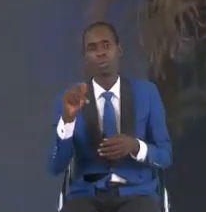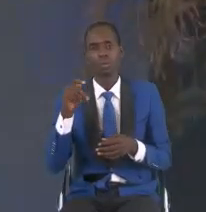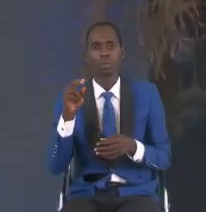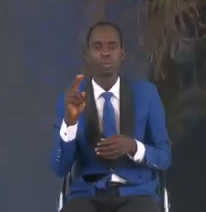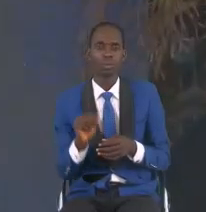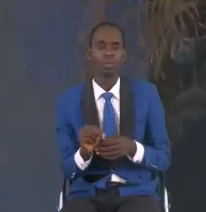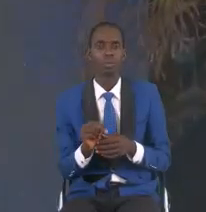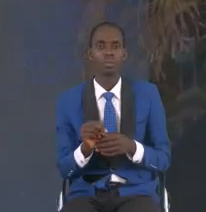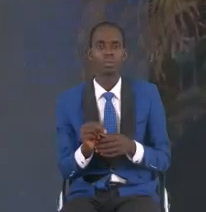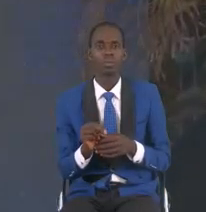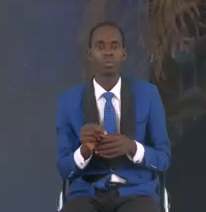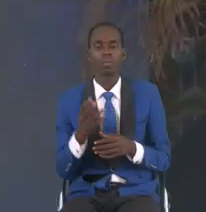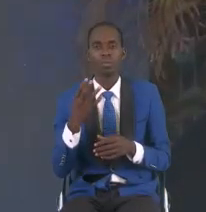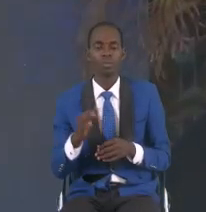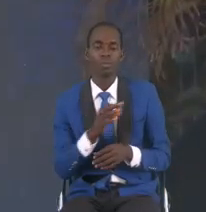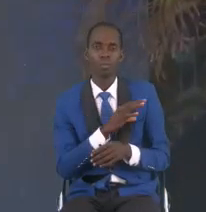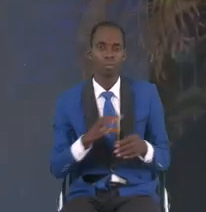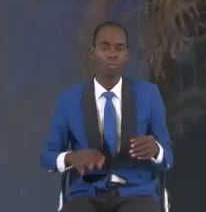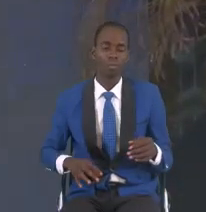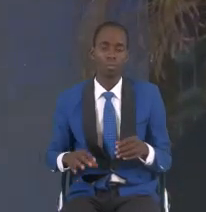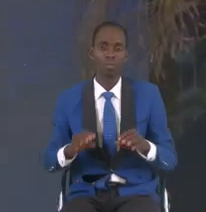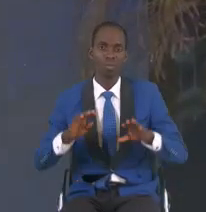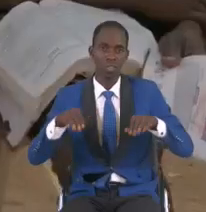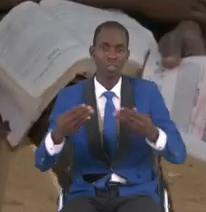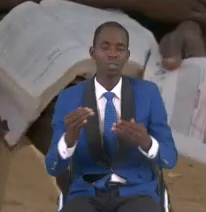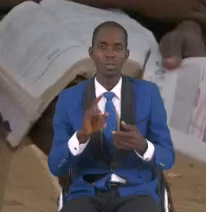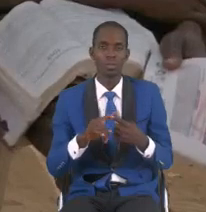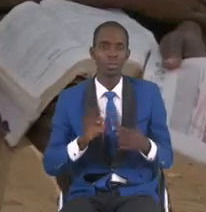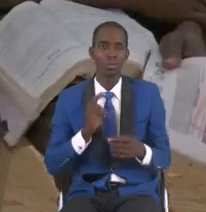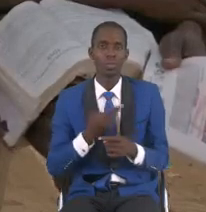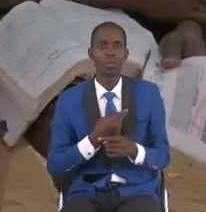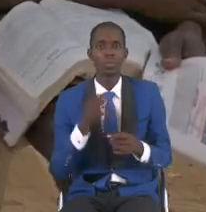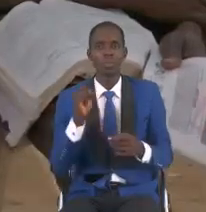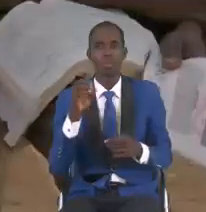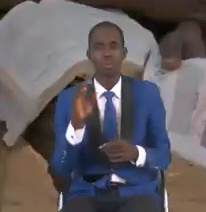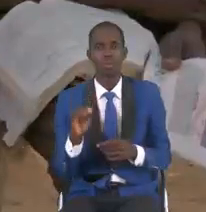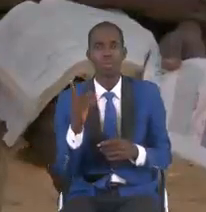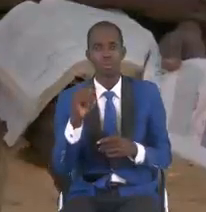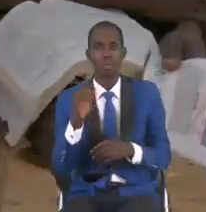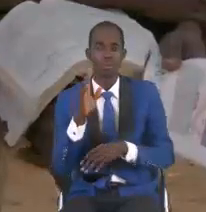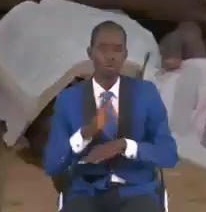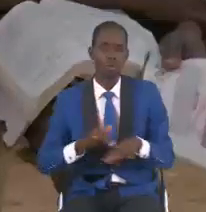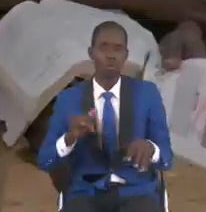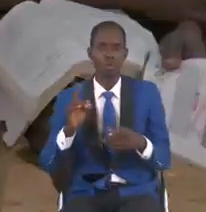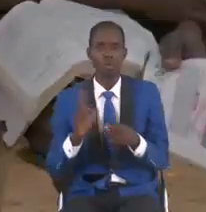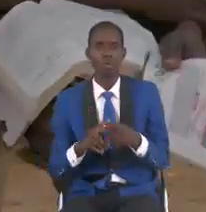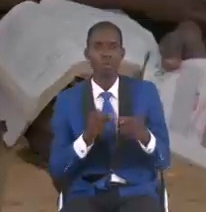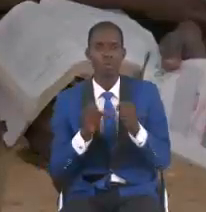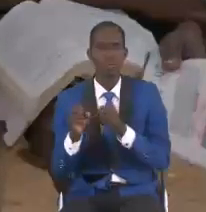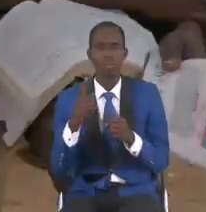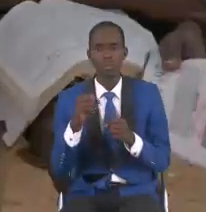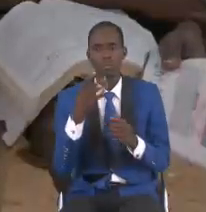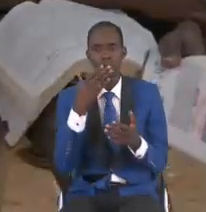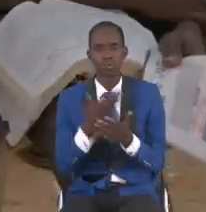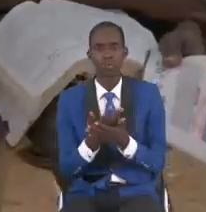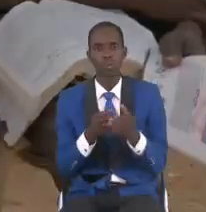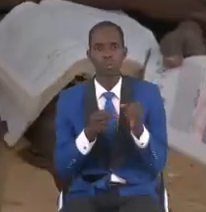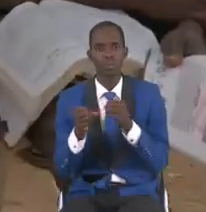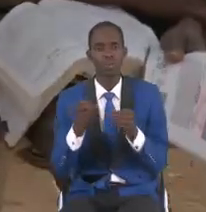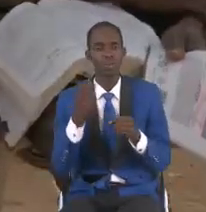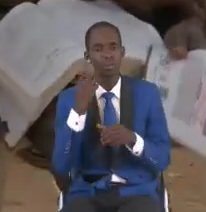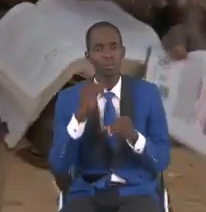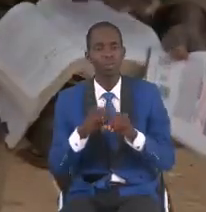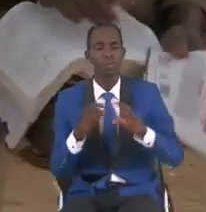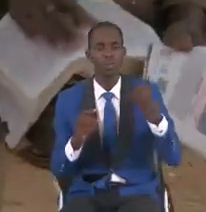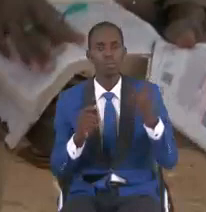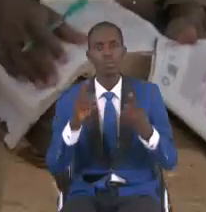Christ had given. And so, the call to fight, the good fight. Look at 1 Timothy